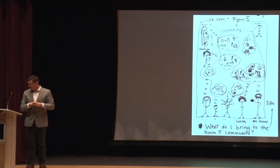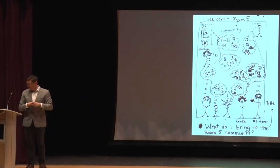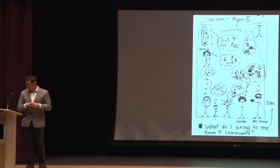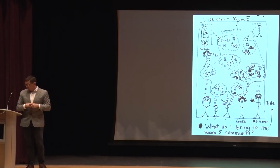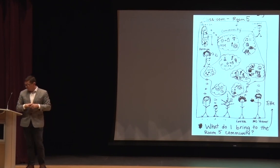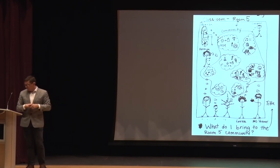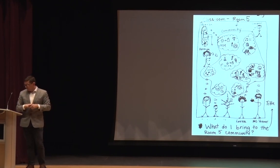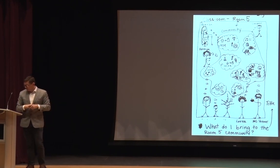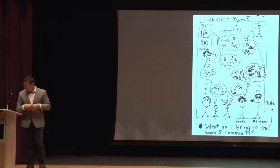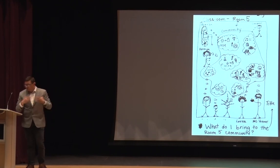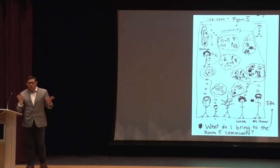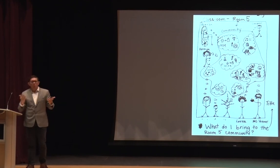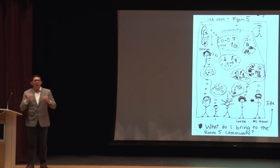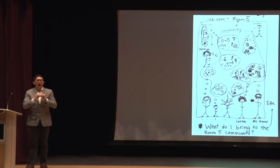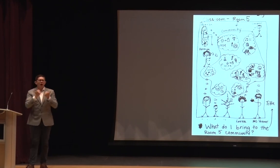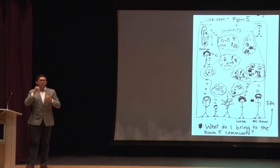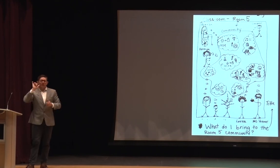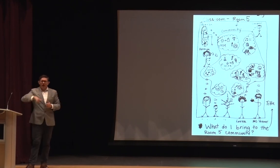arrange the seating.